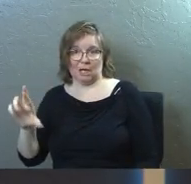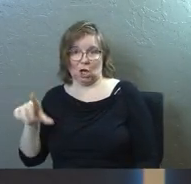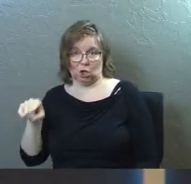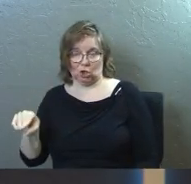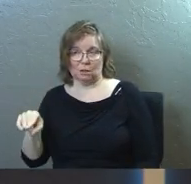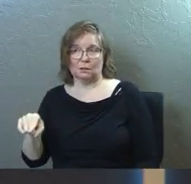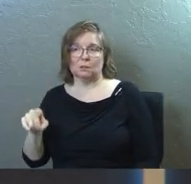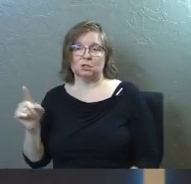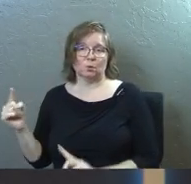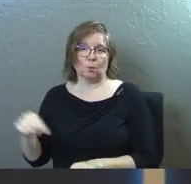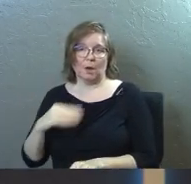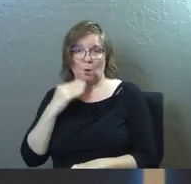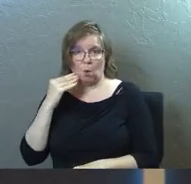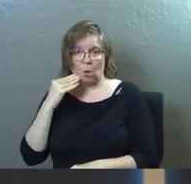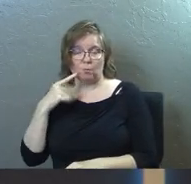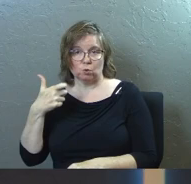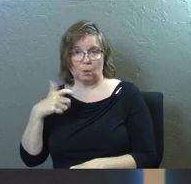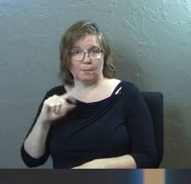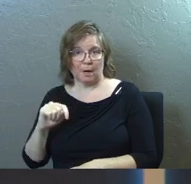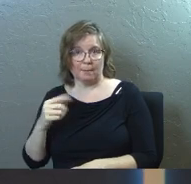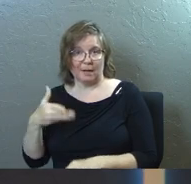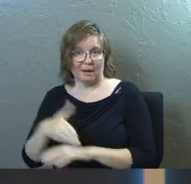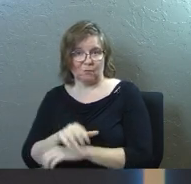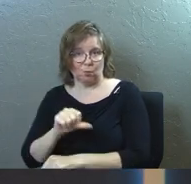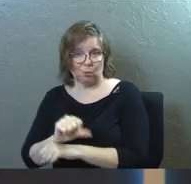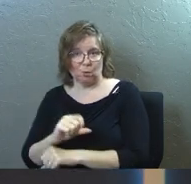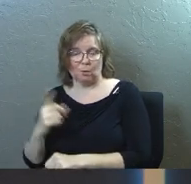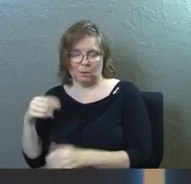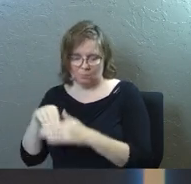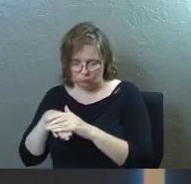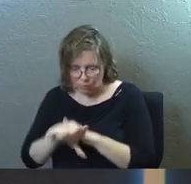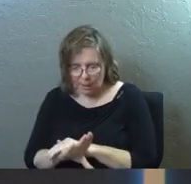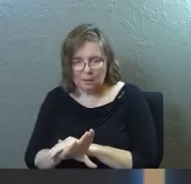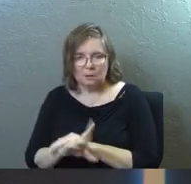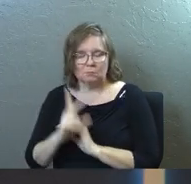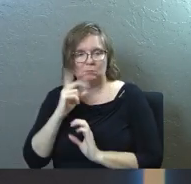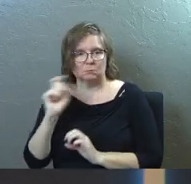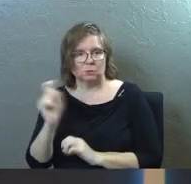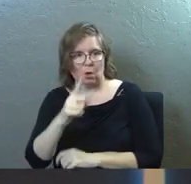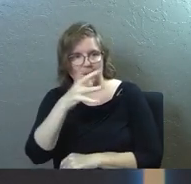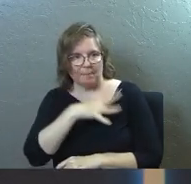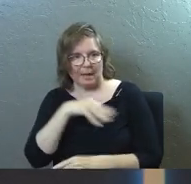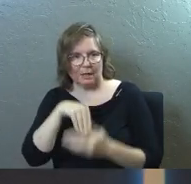she was heading home to her apartment. When she walked into her apartment, there was a